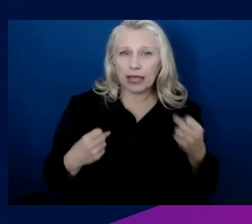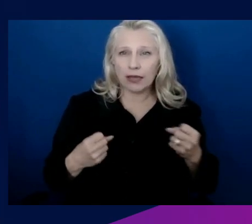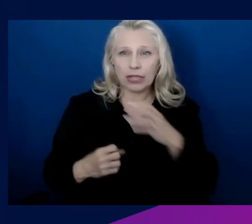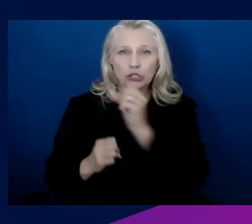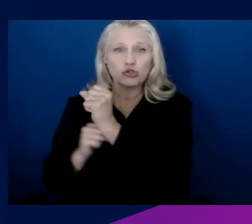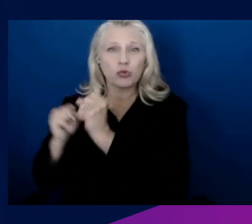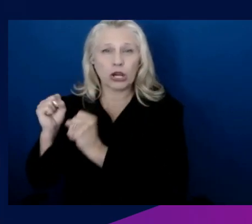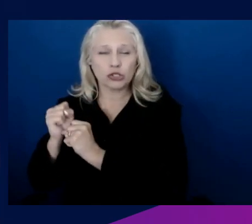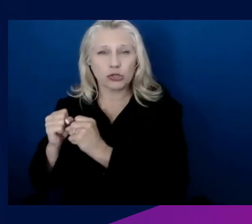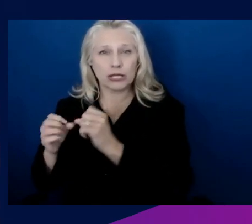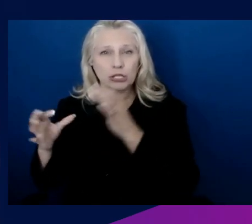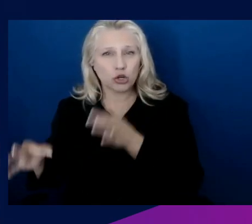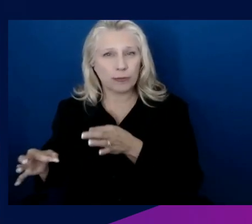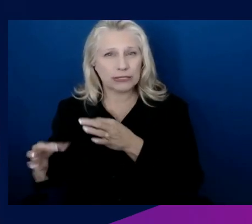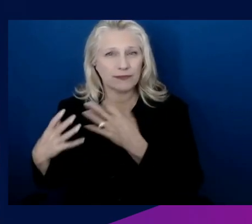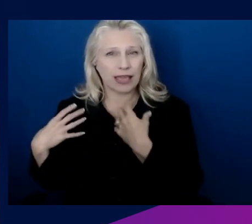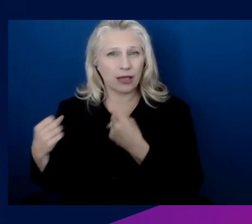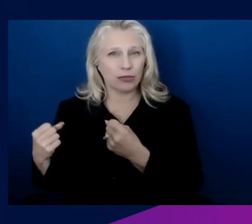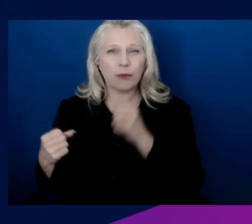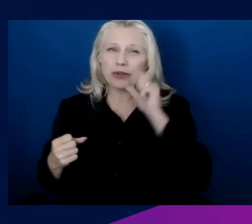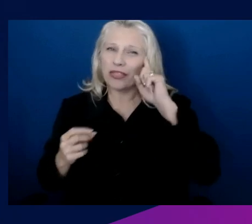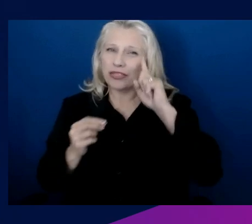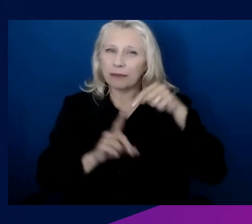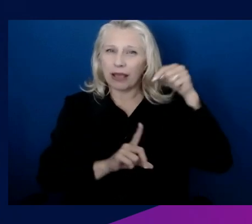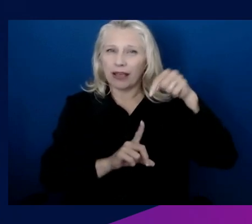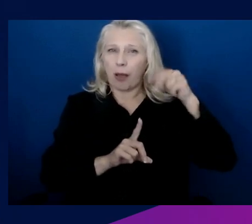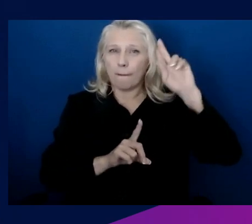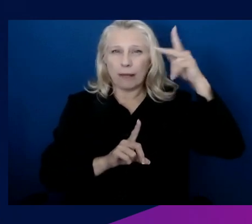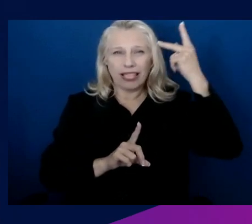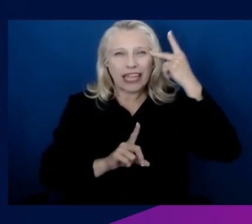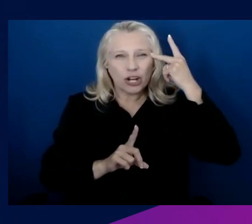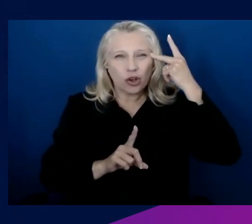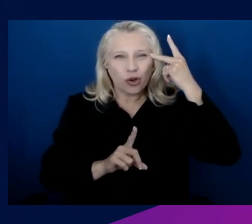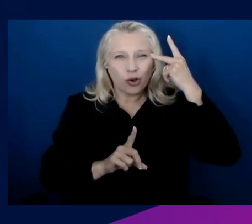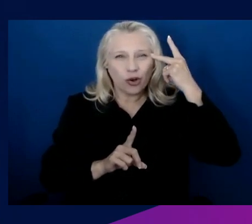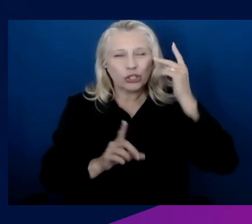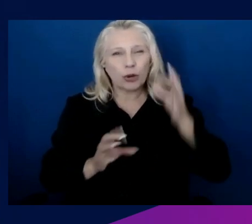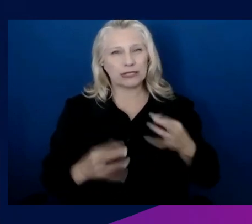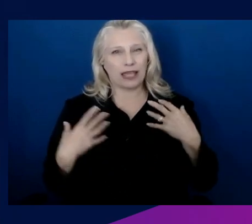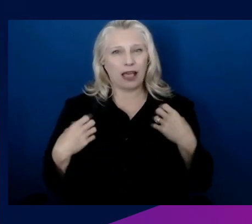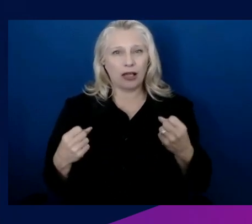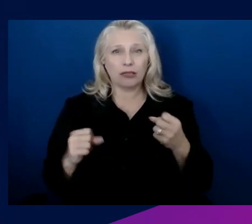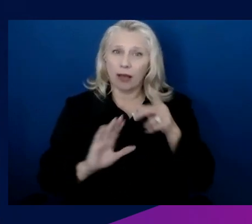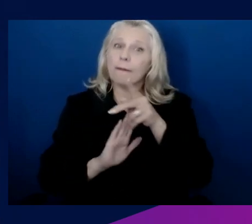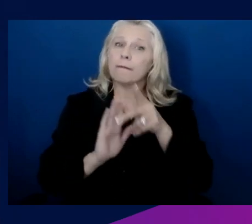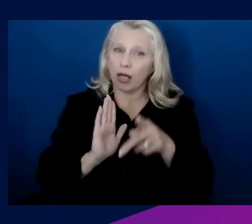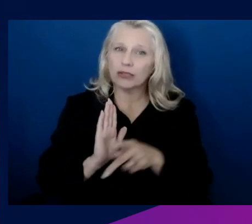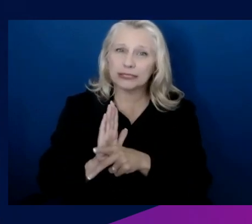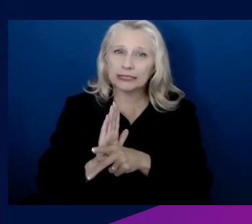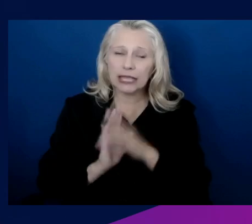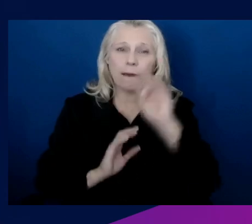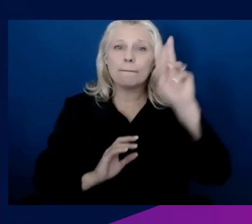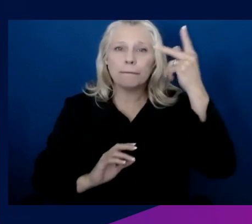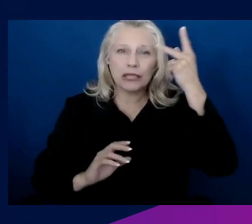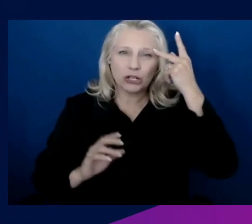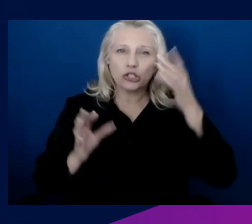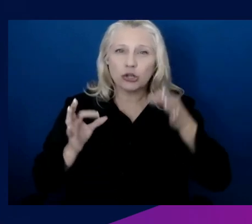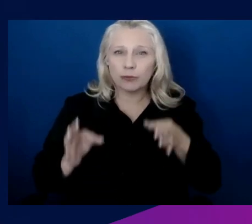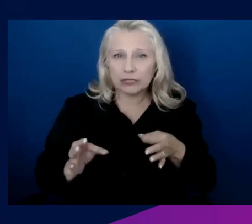don't often think about political determinants of health, and that policy and political determinants of